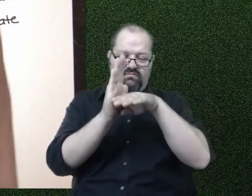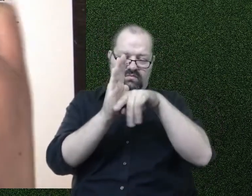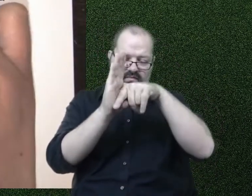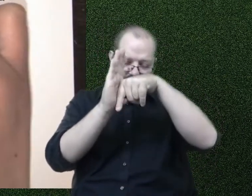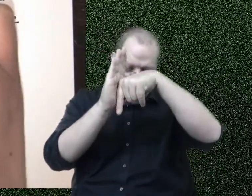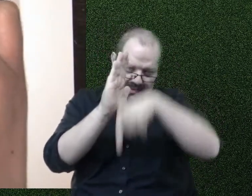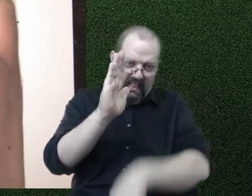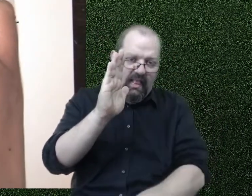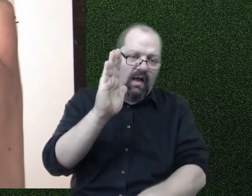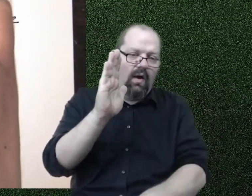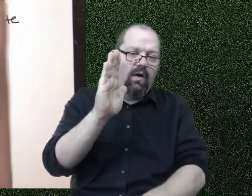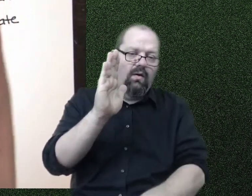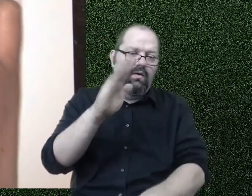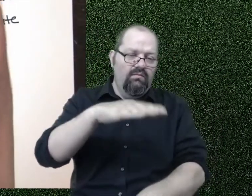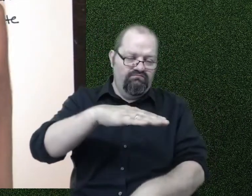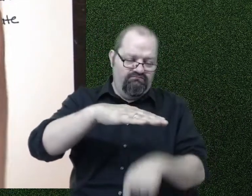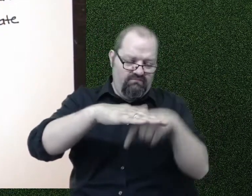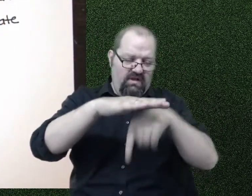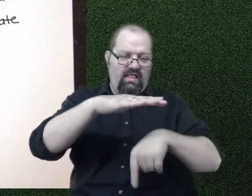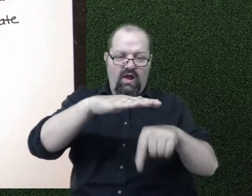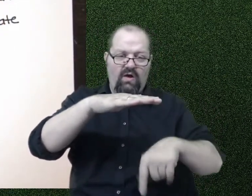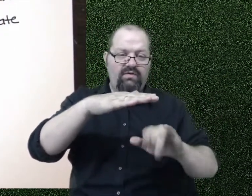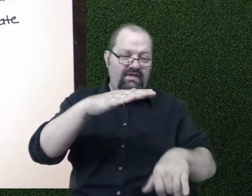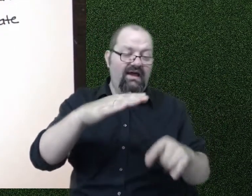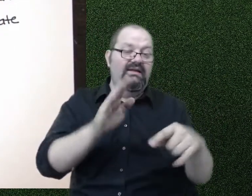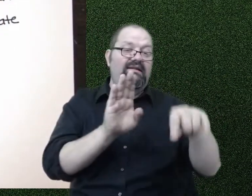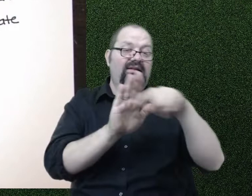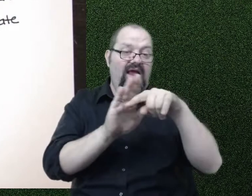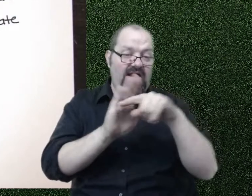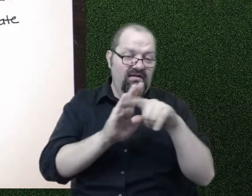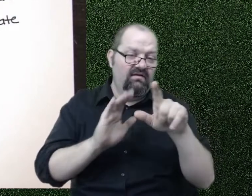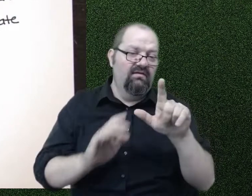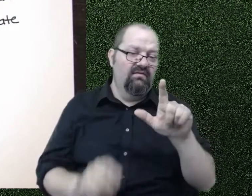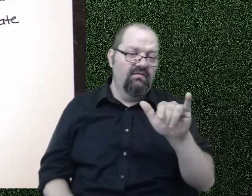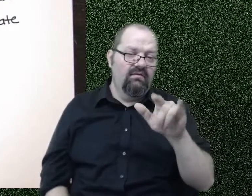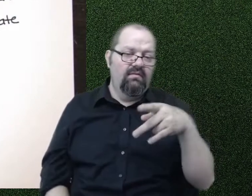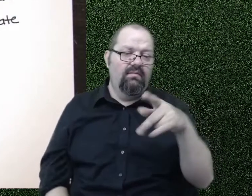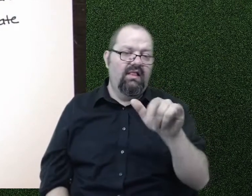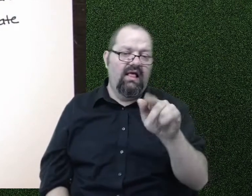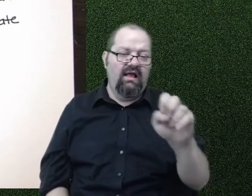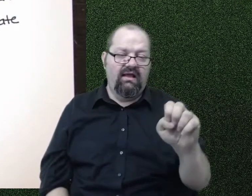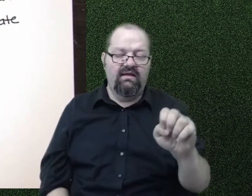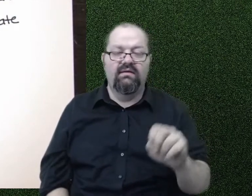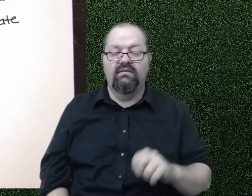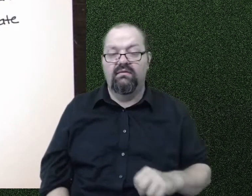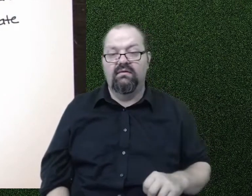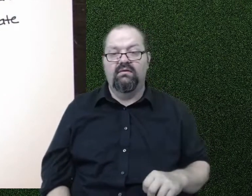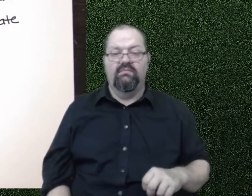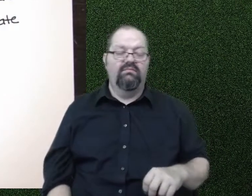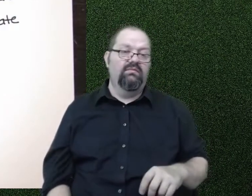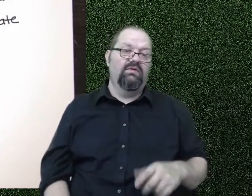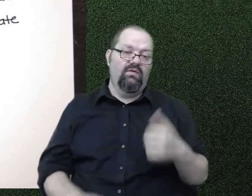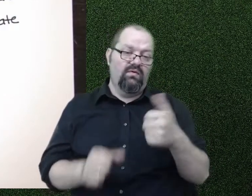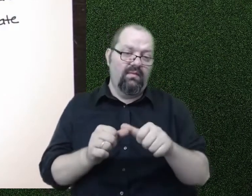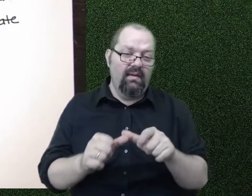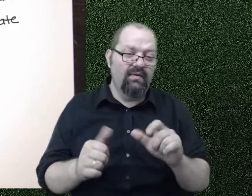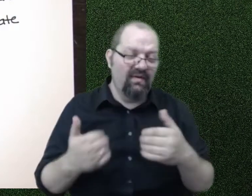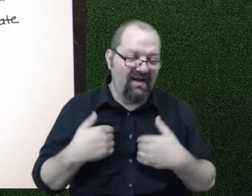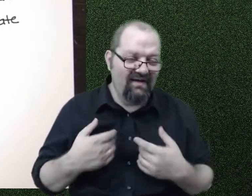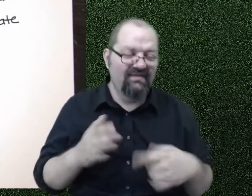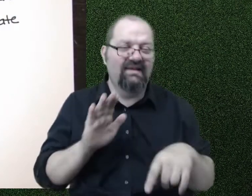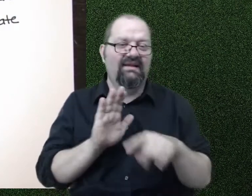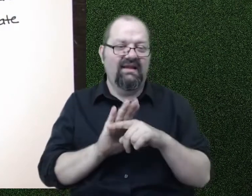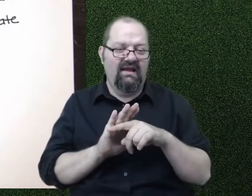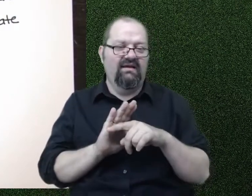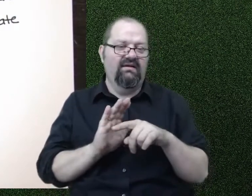behind this. Behind that wall is where x is negative. On the other side of that wall to my left, the next classroom over, that's where